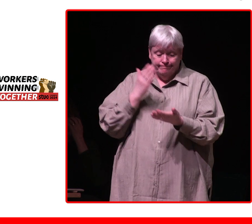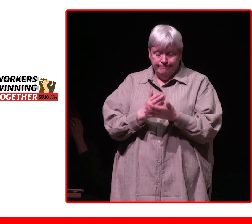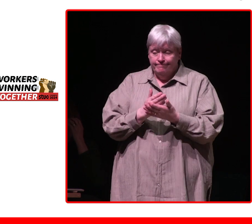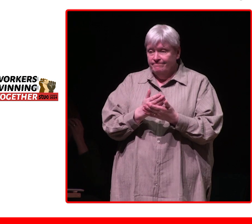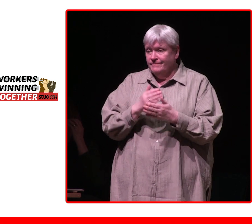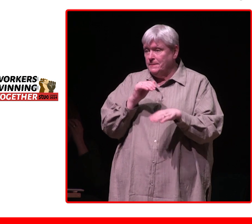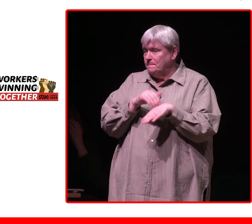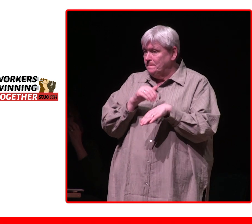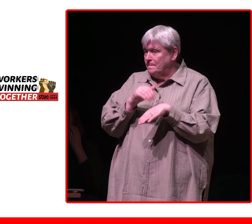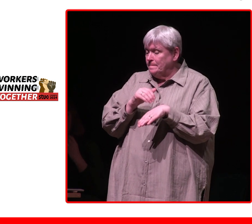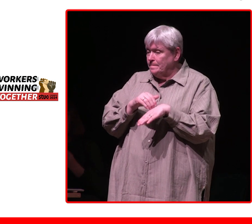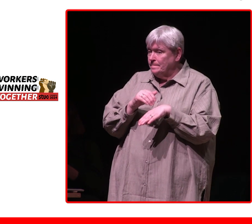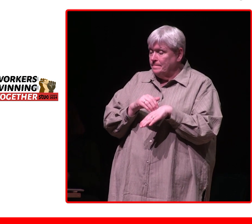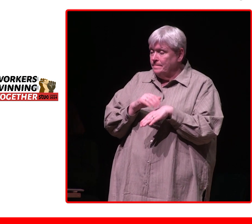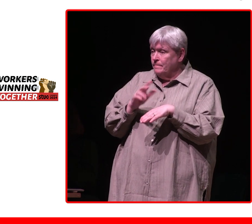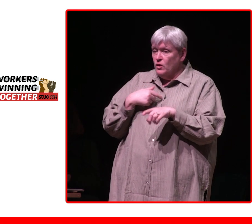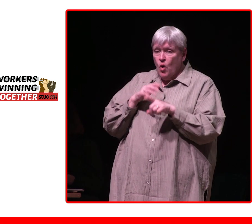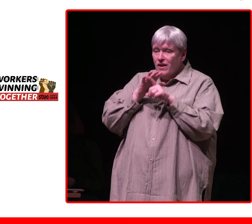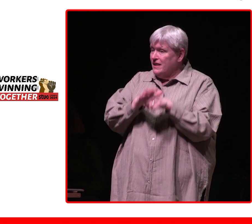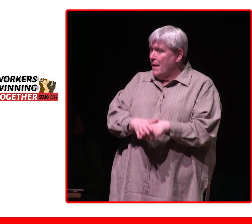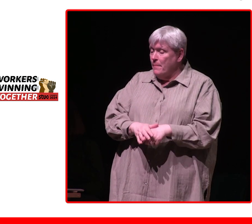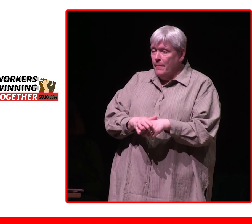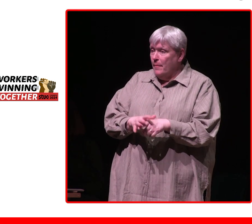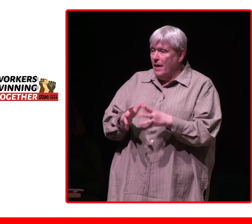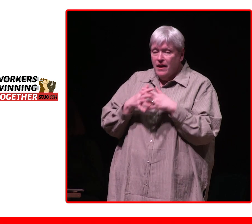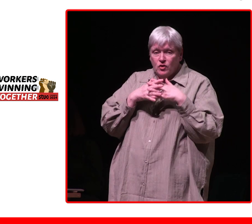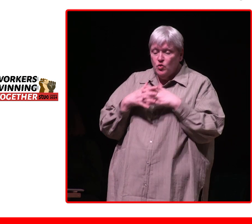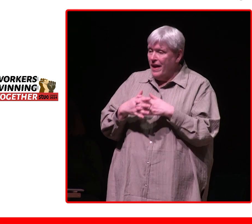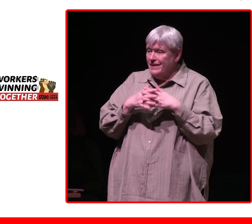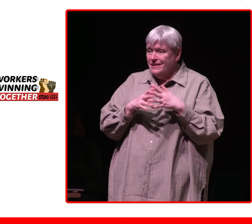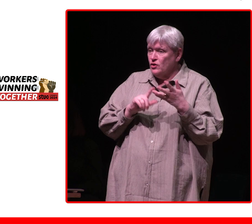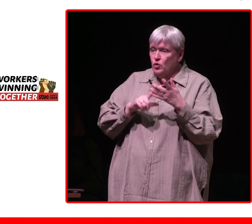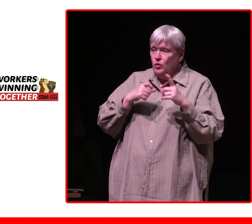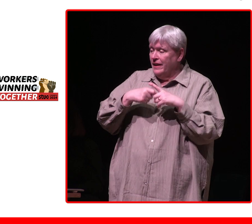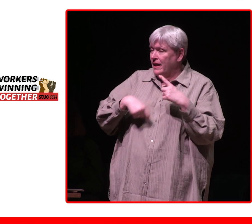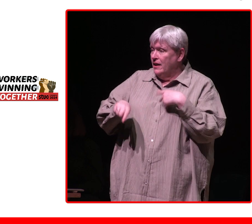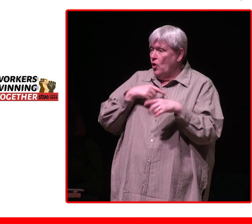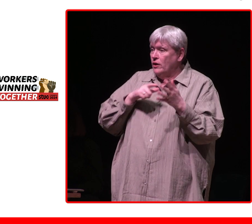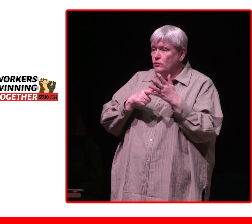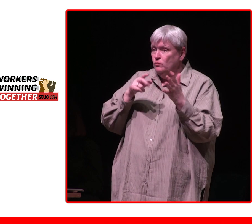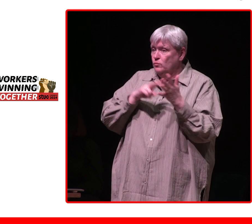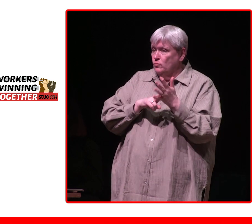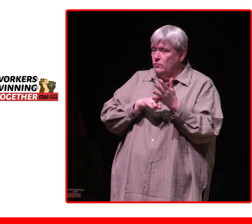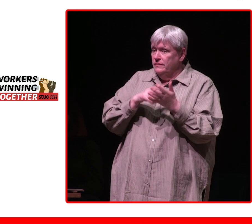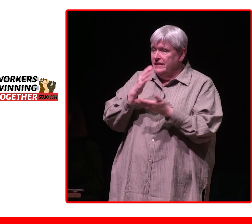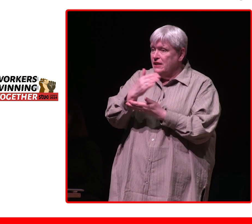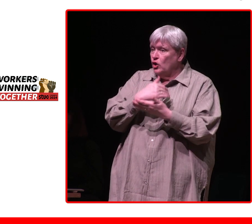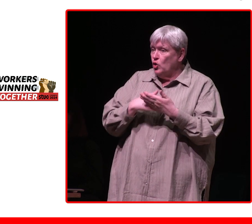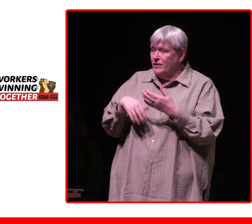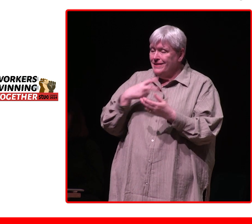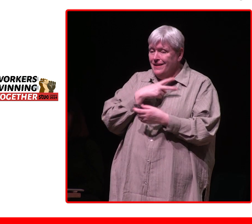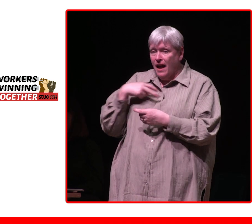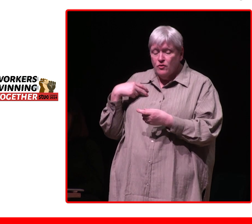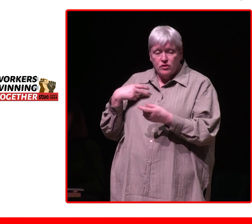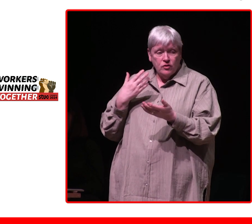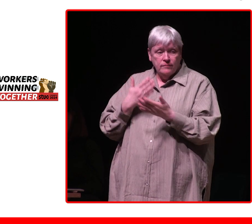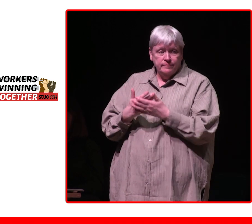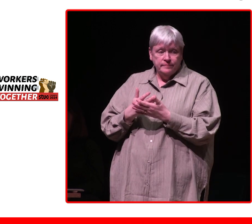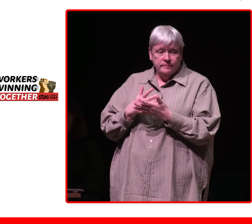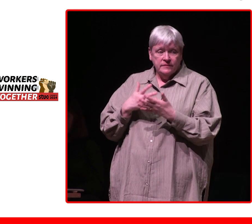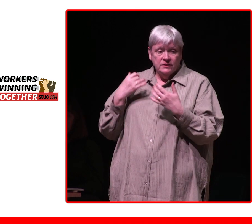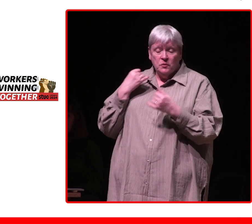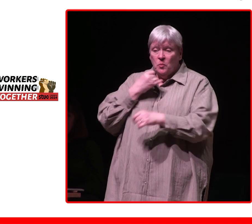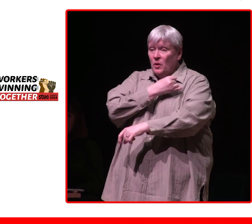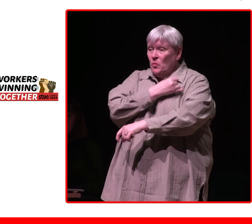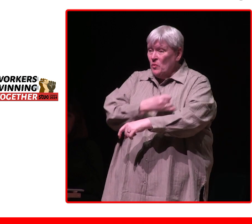provocative attack was not condemned by the US, the UK, or the UN Security Council. This fatally weakens attempts